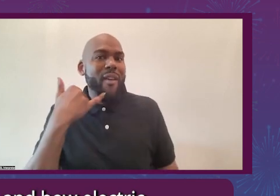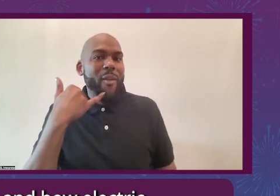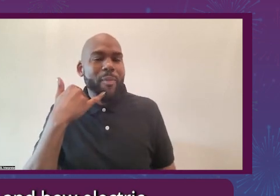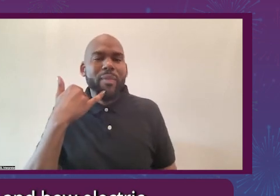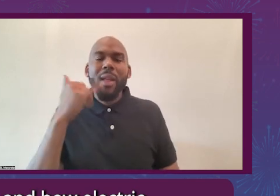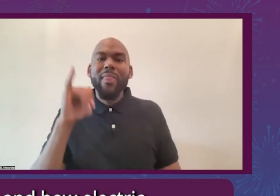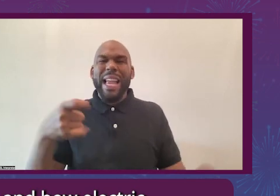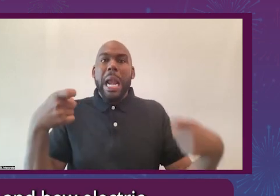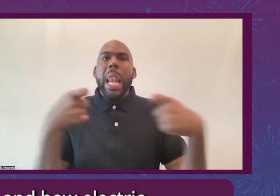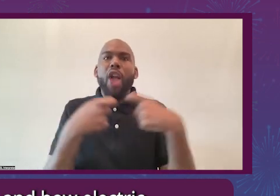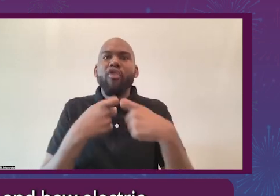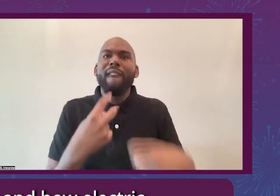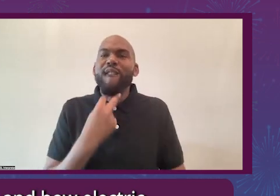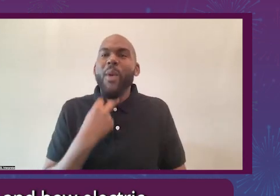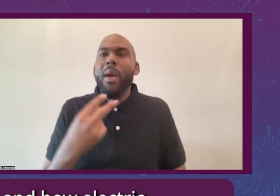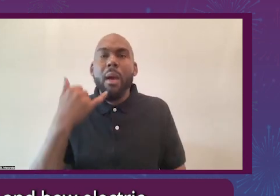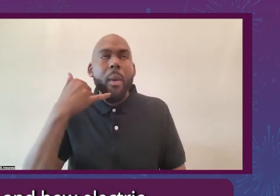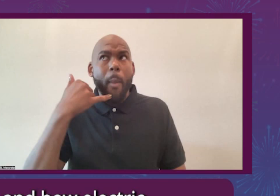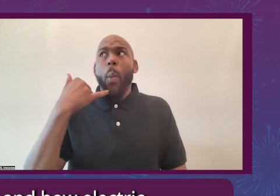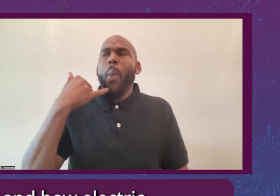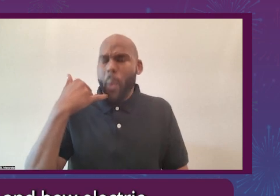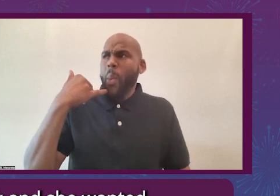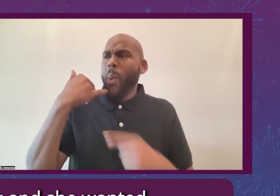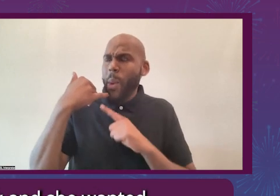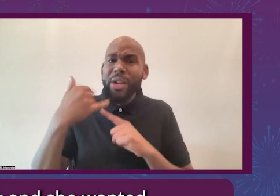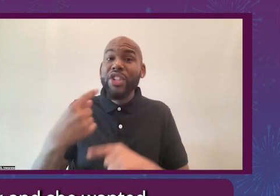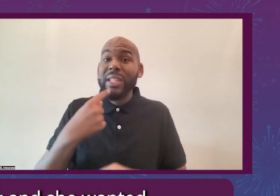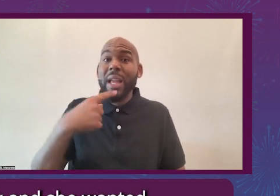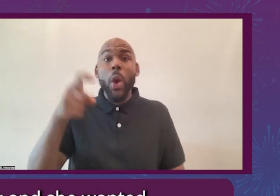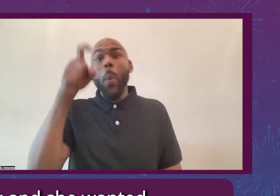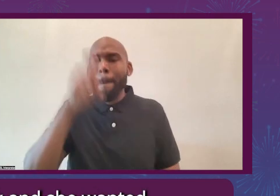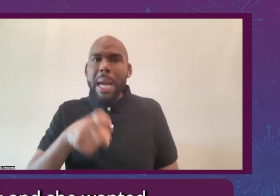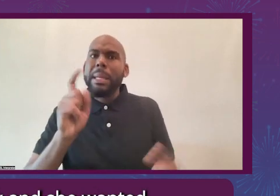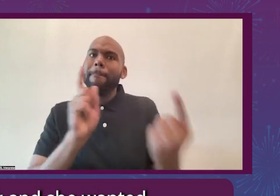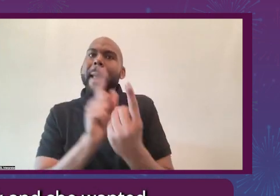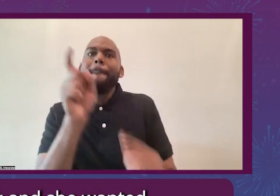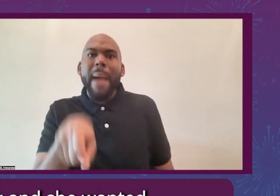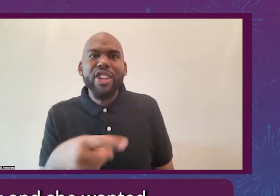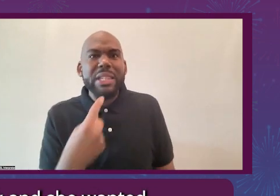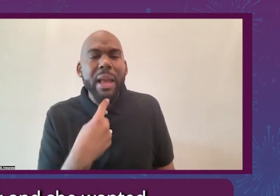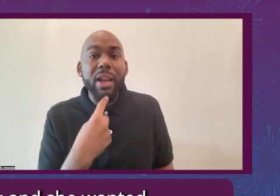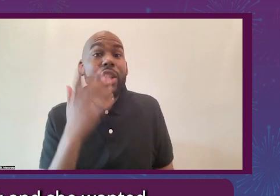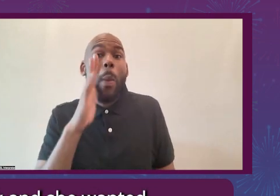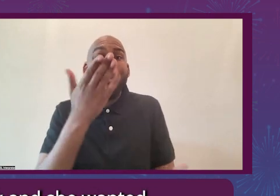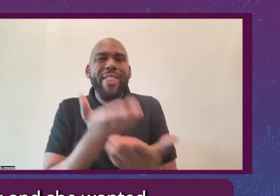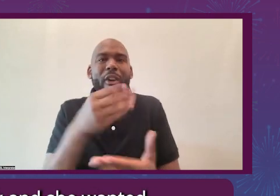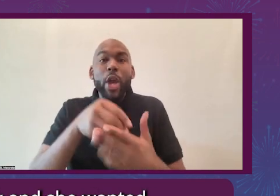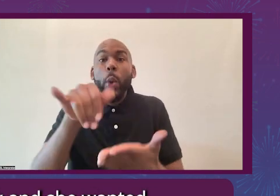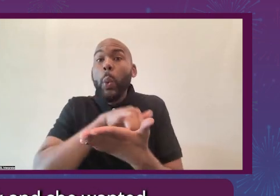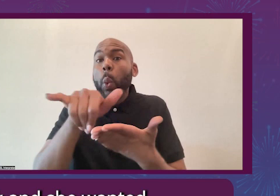was. And she said that we must meet, and she was going to be in New York, and she wanted to go